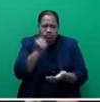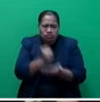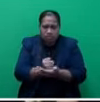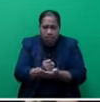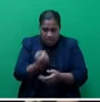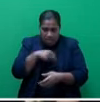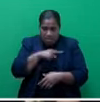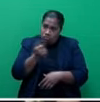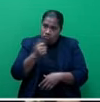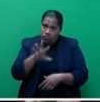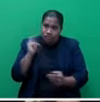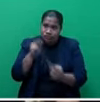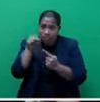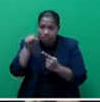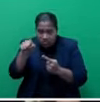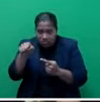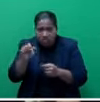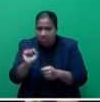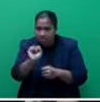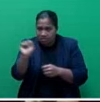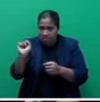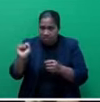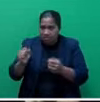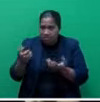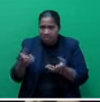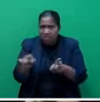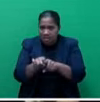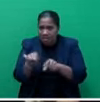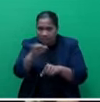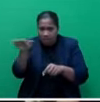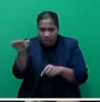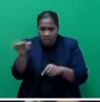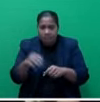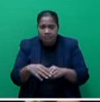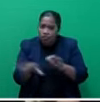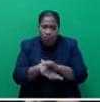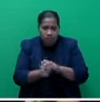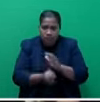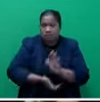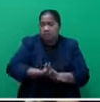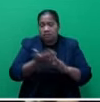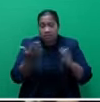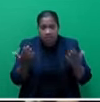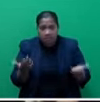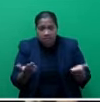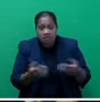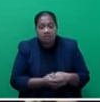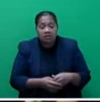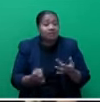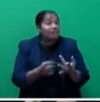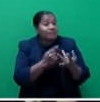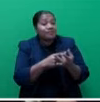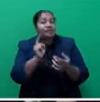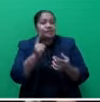we want to identify ourselves with these countries. The other justification for the new anti-corruption division is that there are